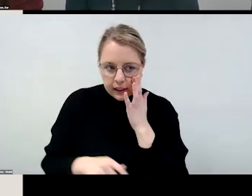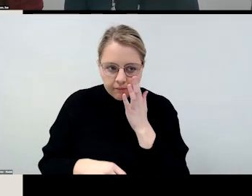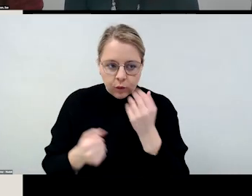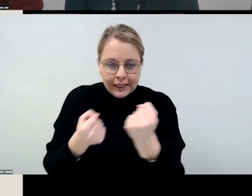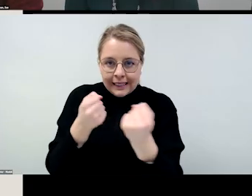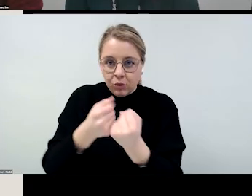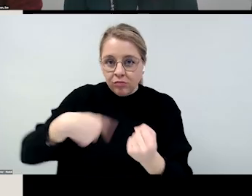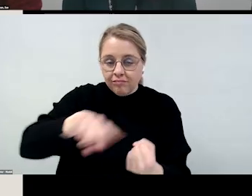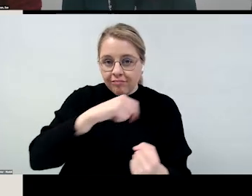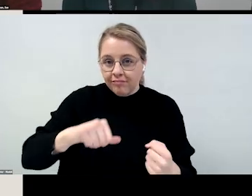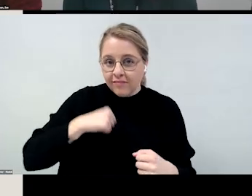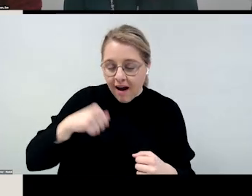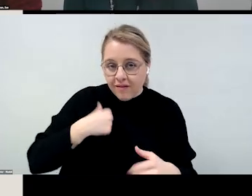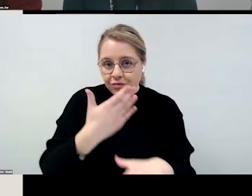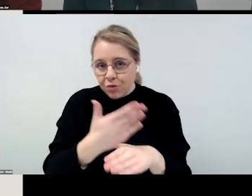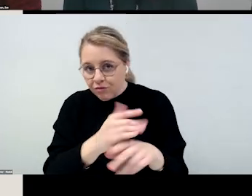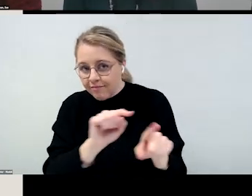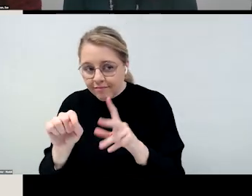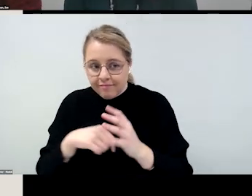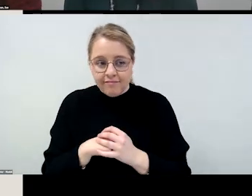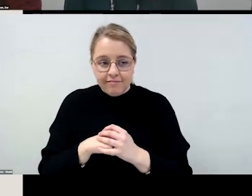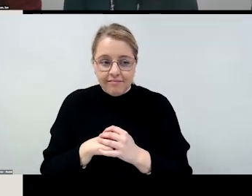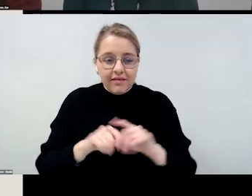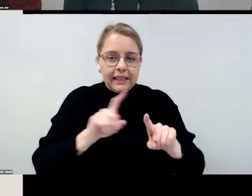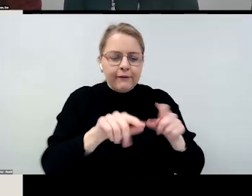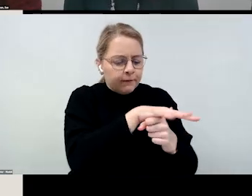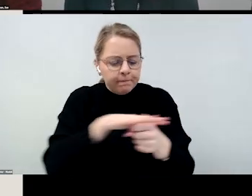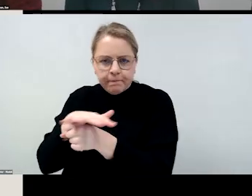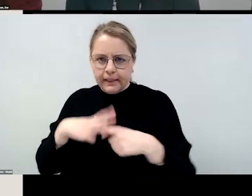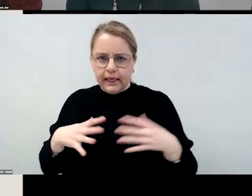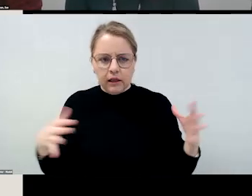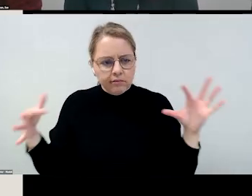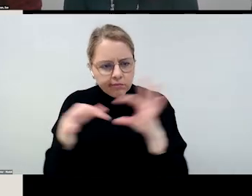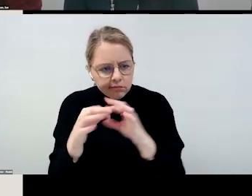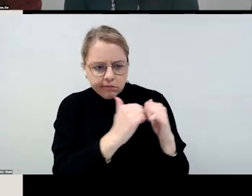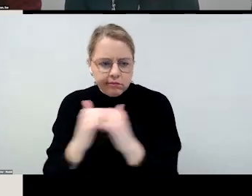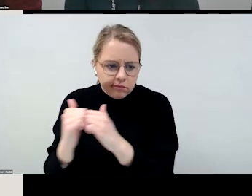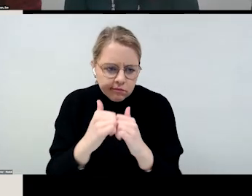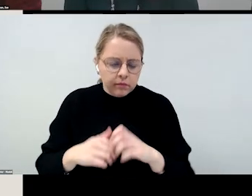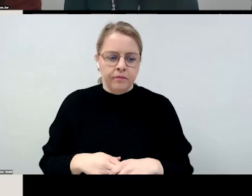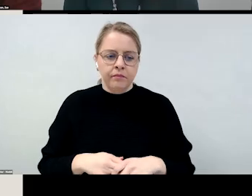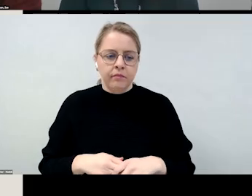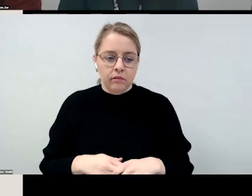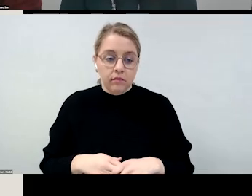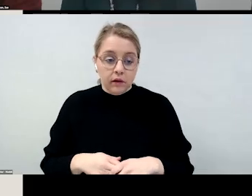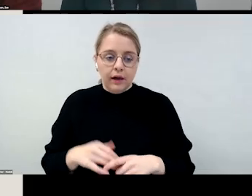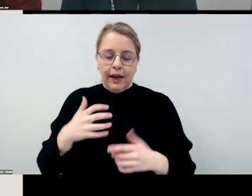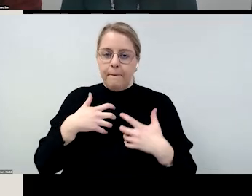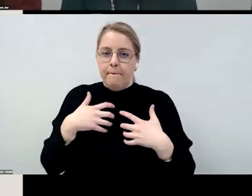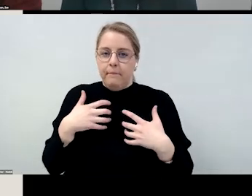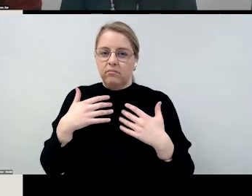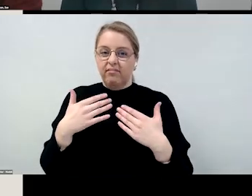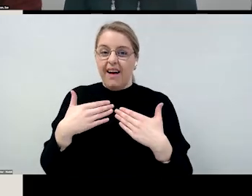in their role, partnership and engagement between sectors and services, and really having a stronger prevention focus and health